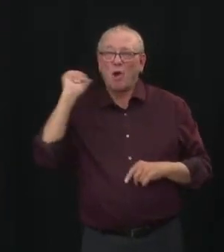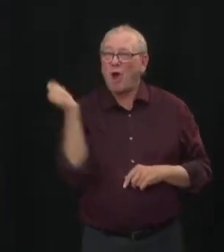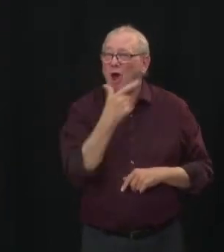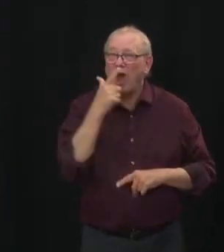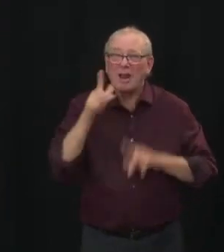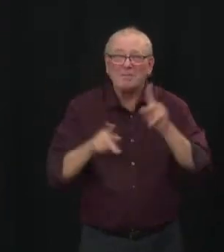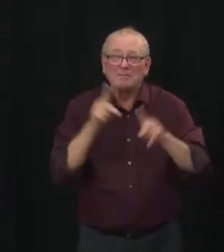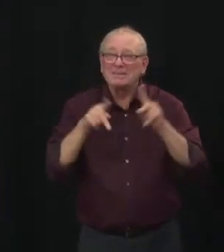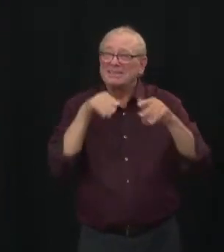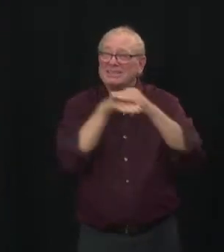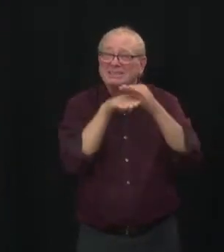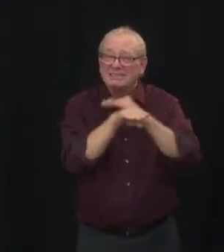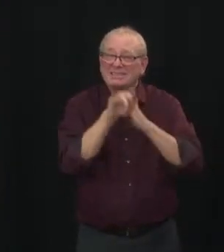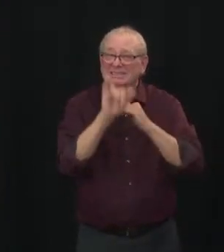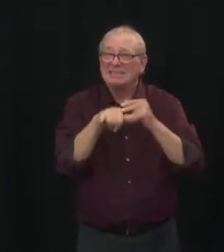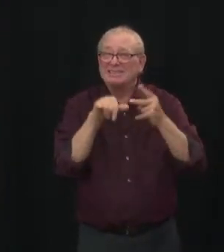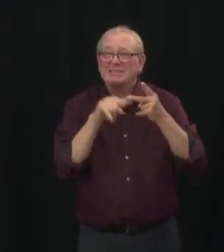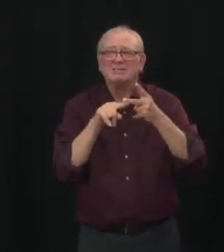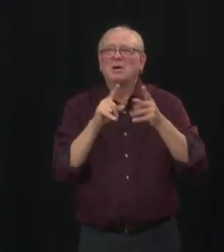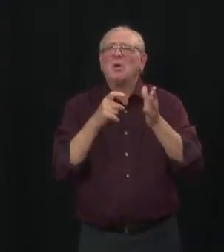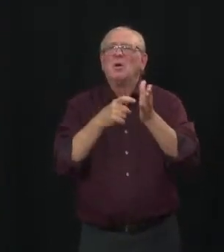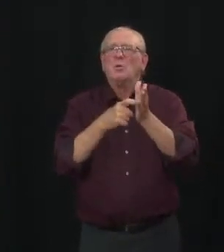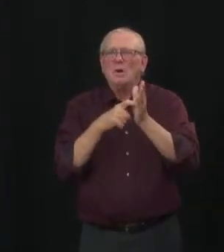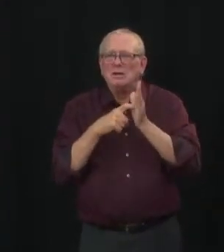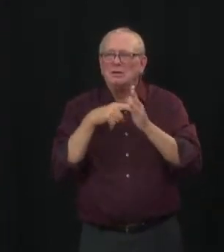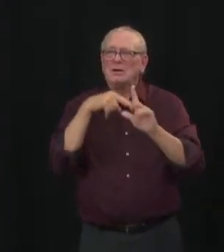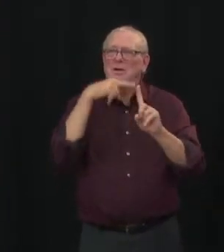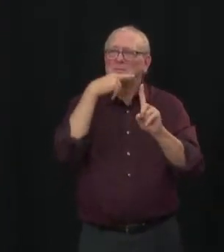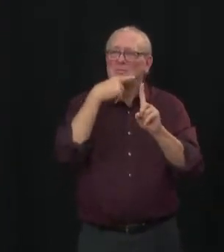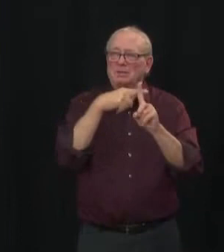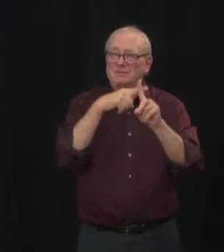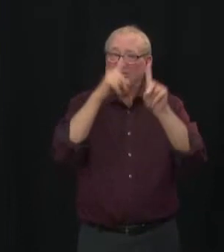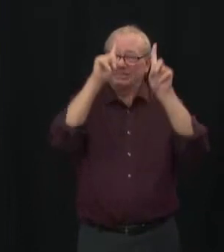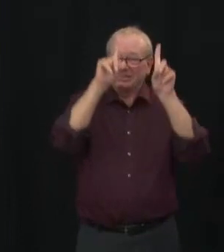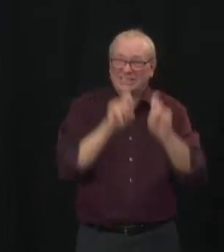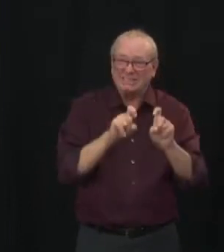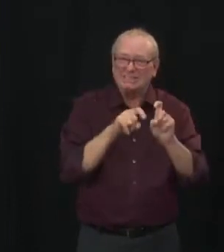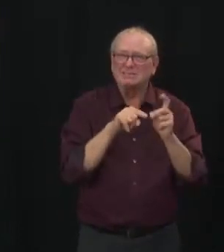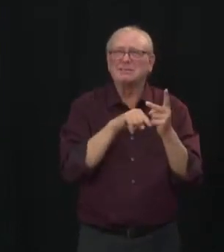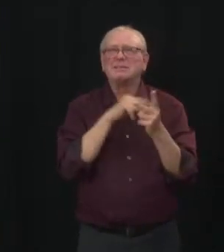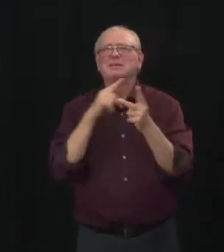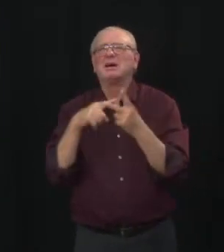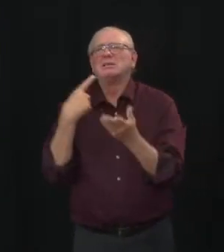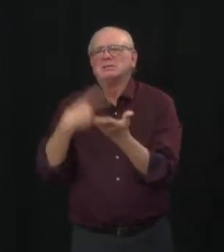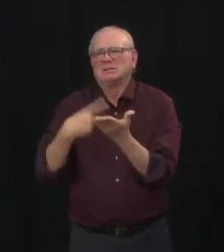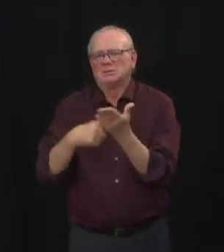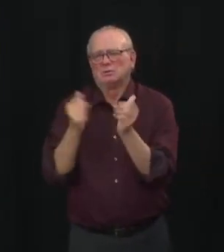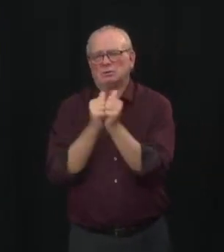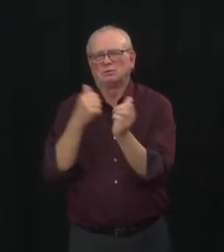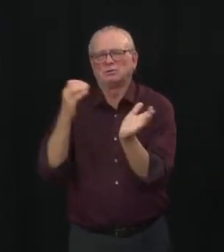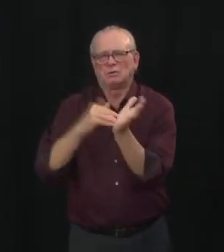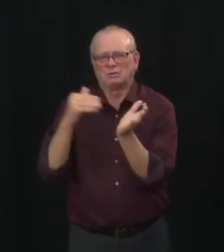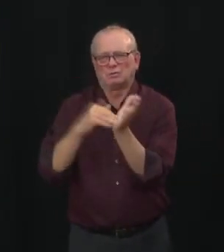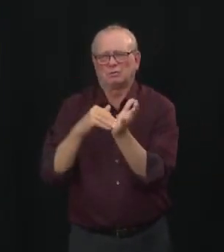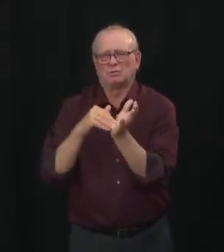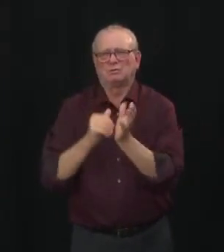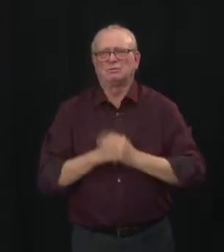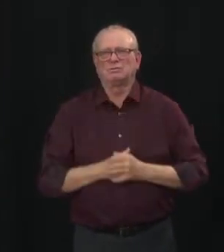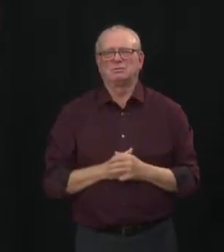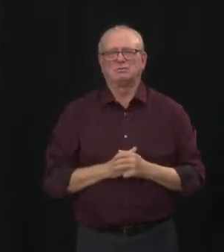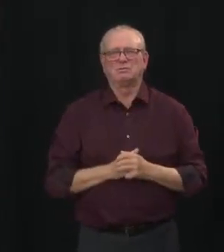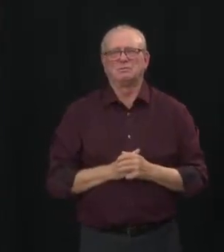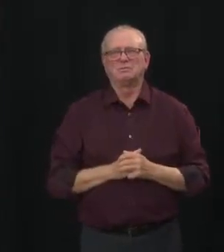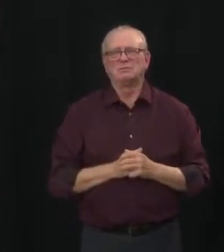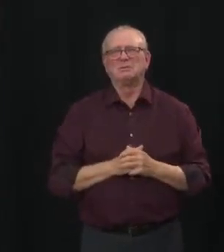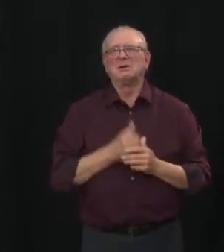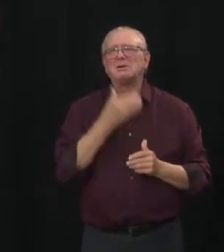with a healthcare professional. These medications are most effective if taken as soon as possible after symptoms start